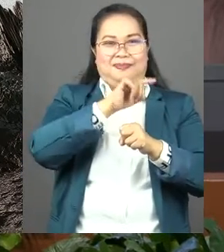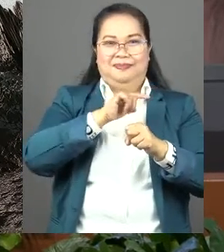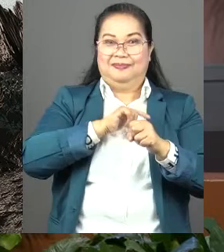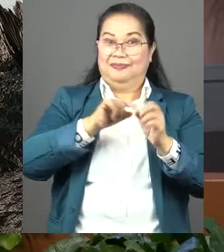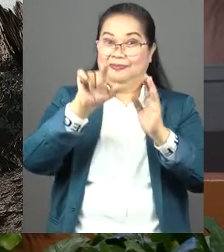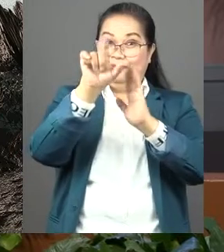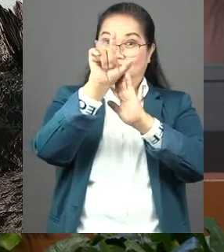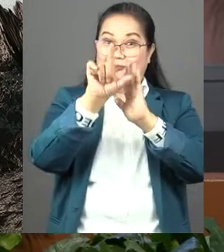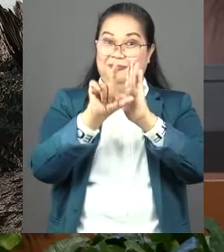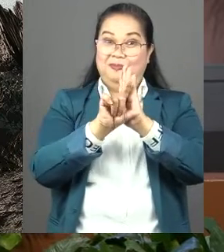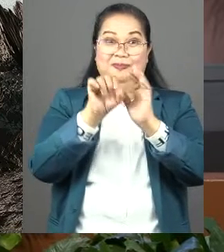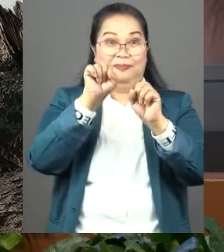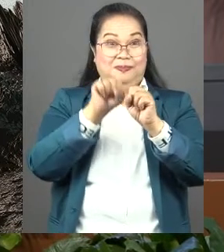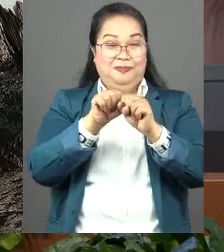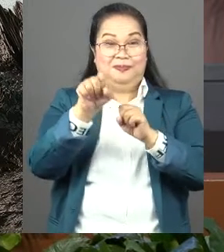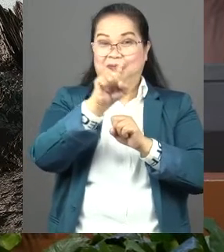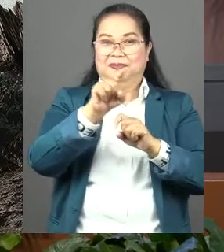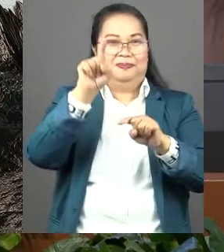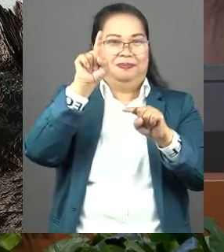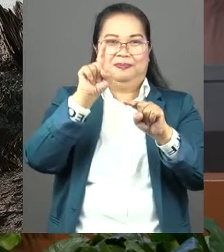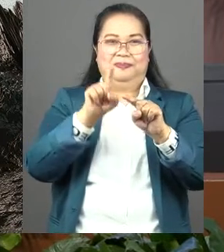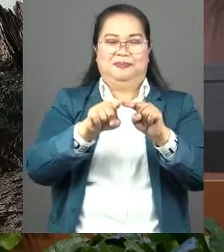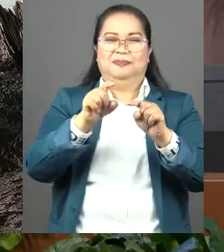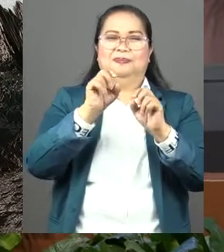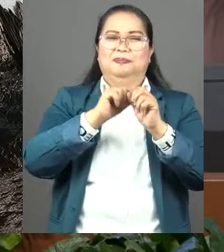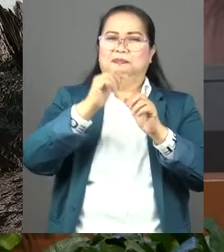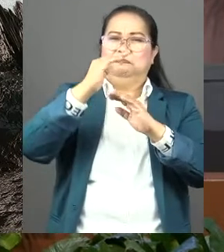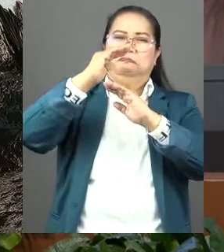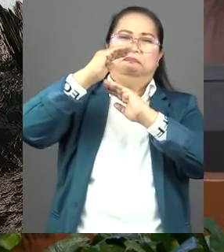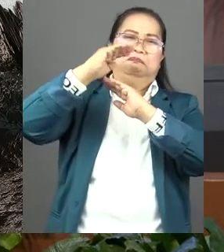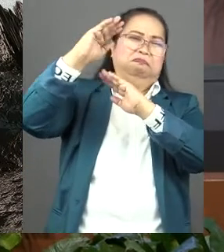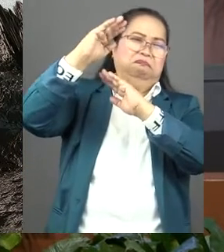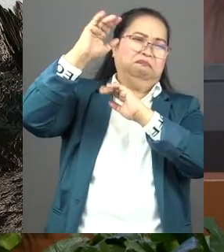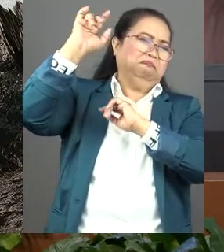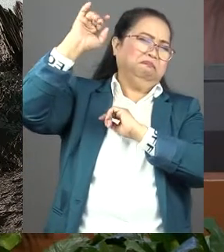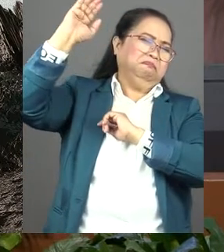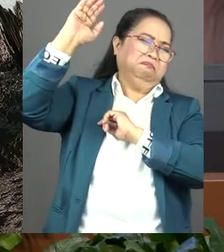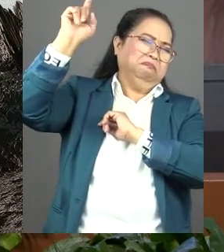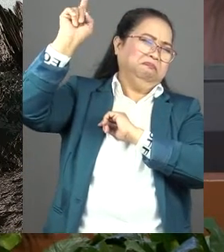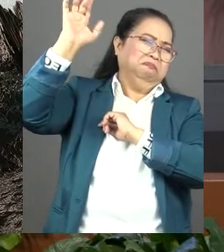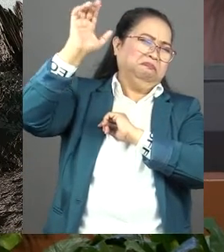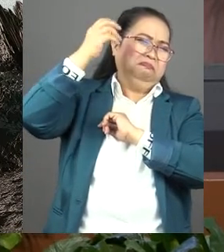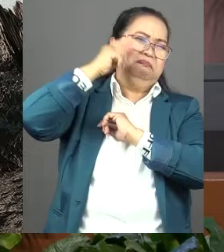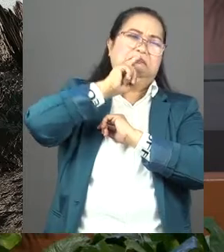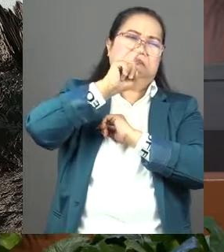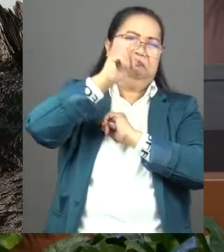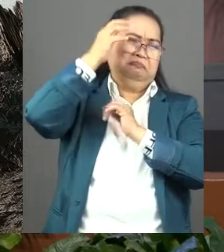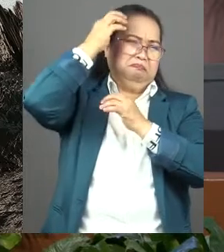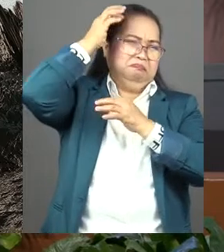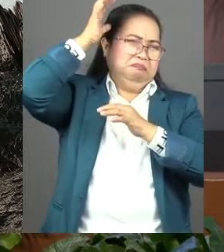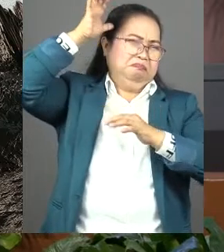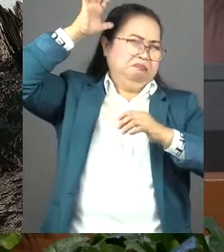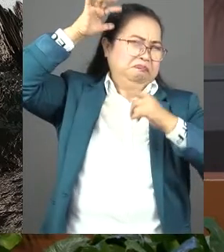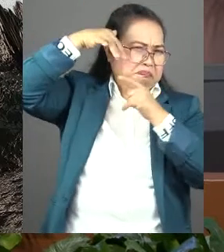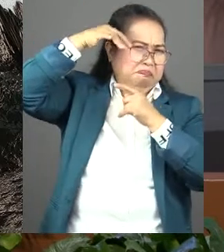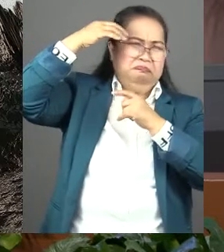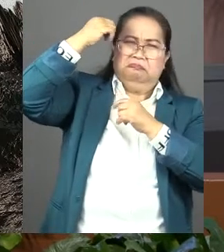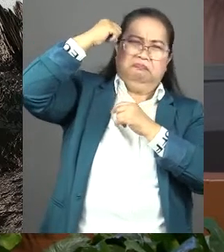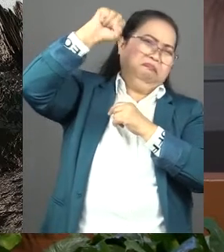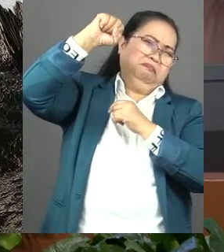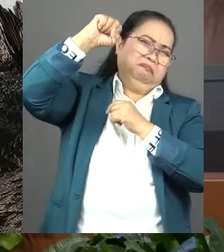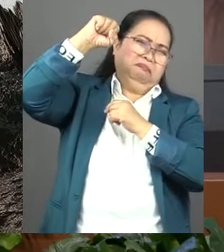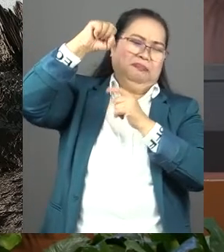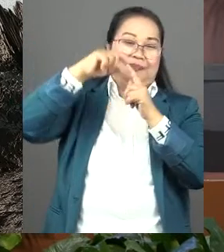loss. So we can actually resist God's Spirit in deliberate disobedience. But unless we're filled with